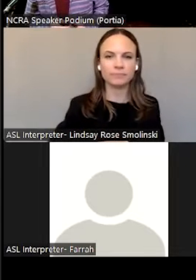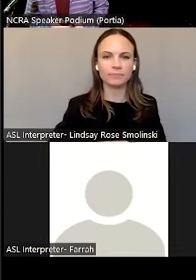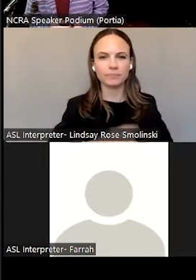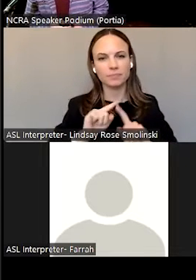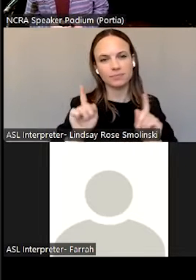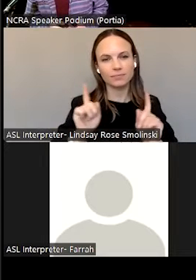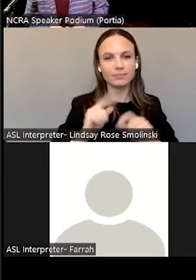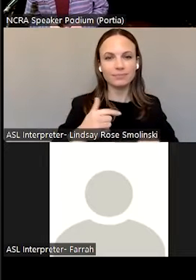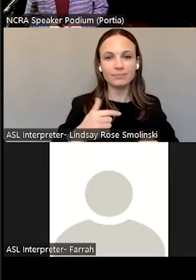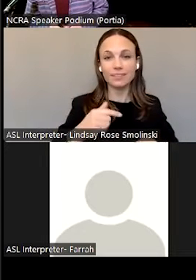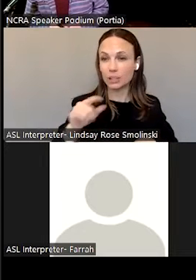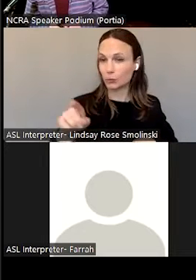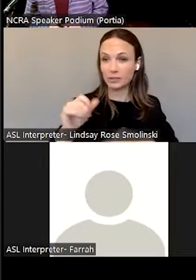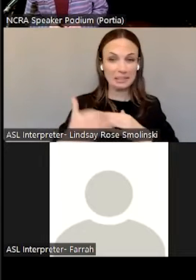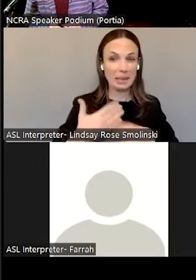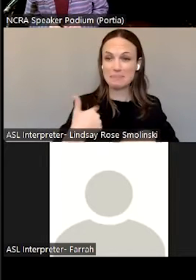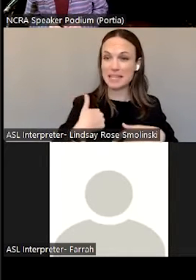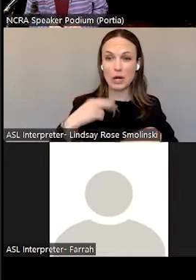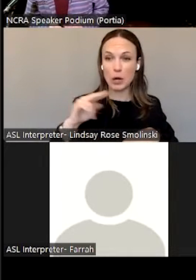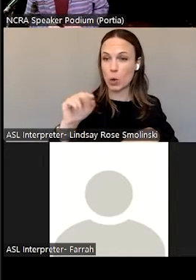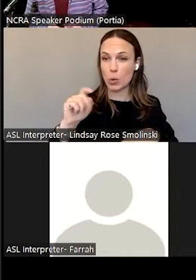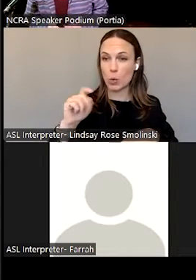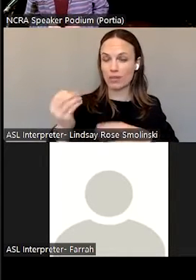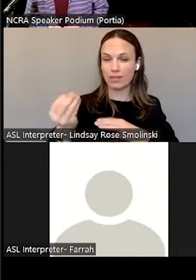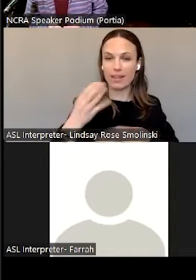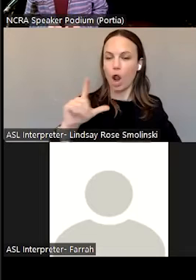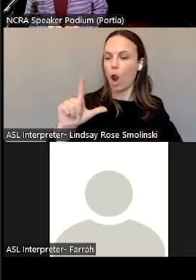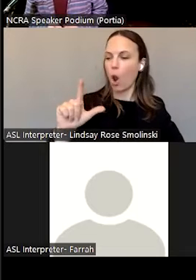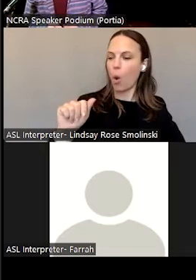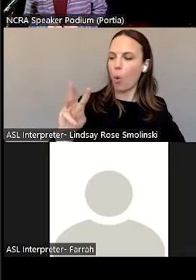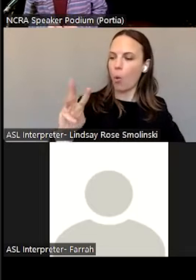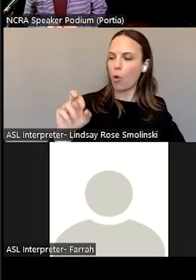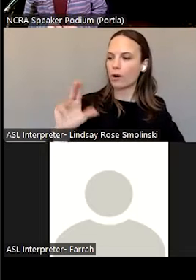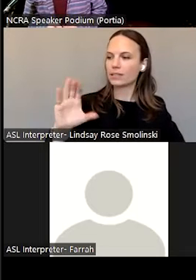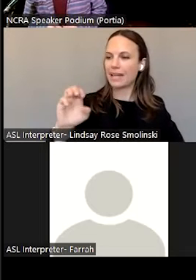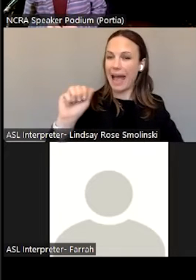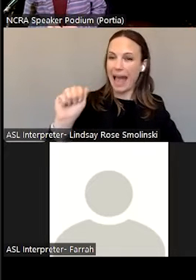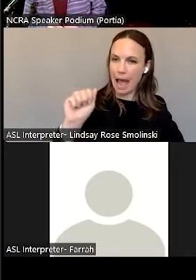But yeah, you can send me a note, lawrence@metrolighting.com.